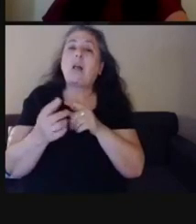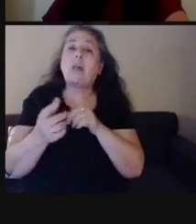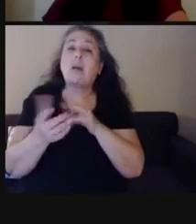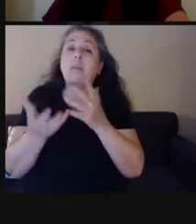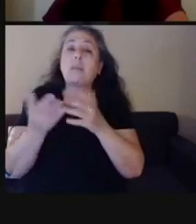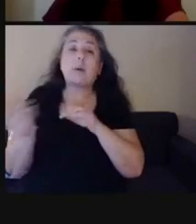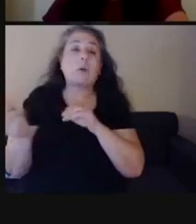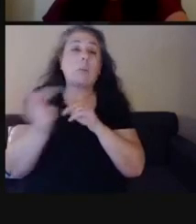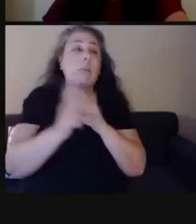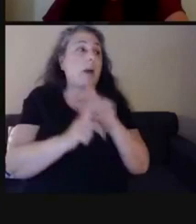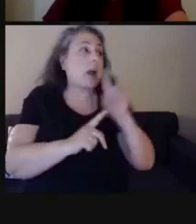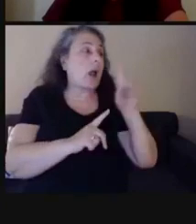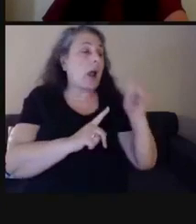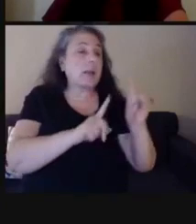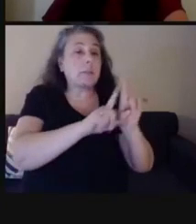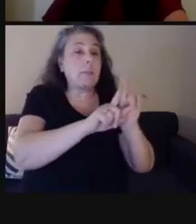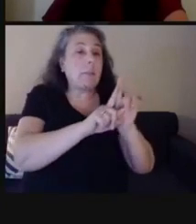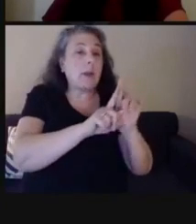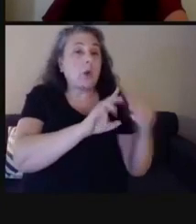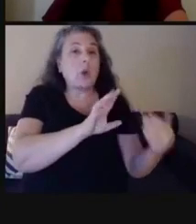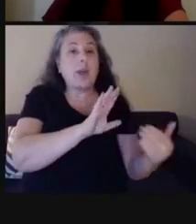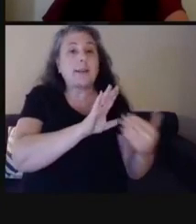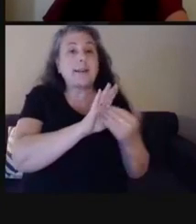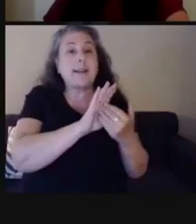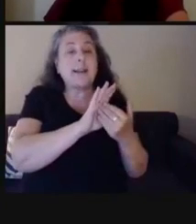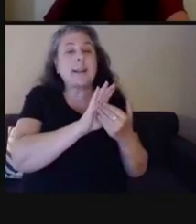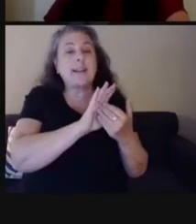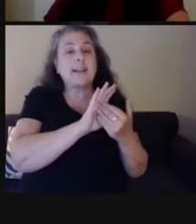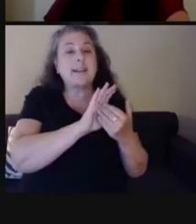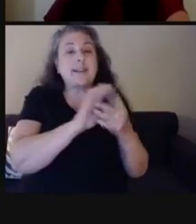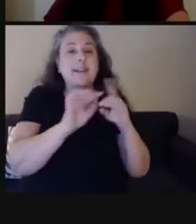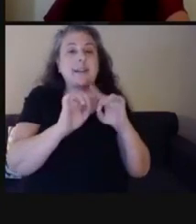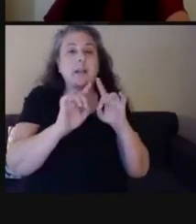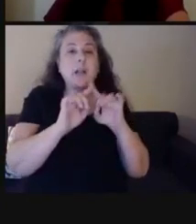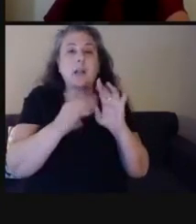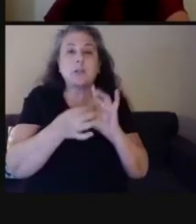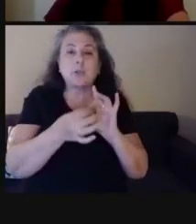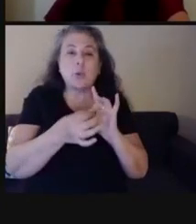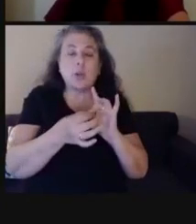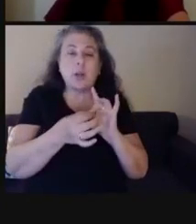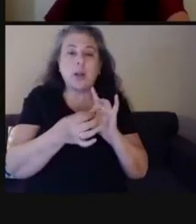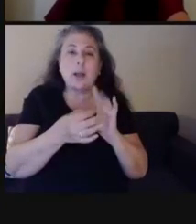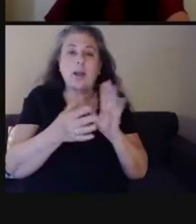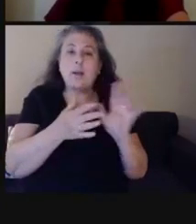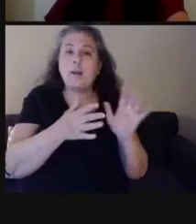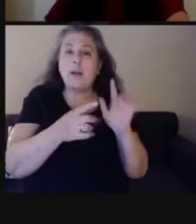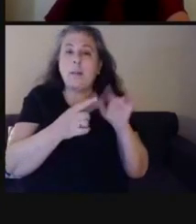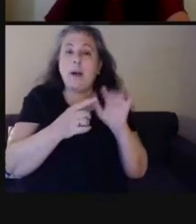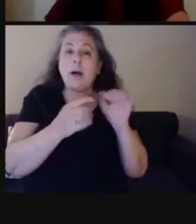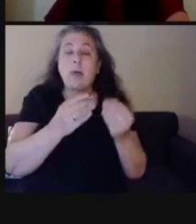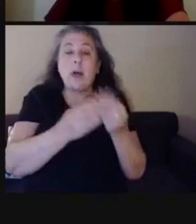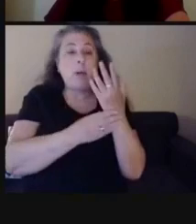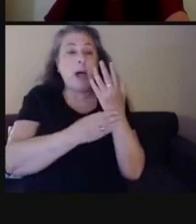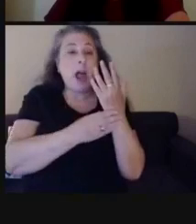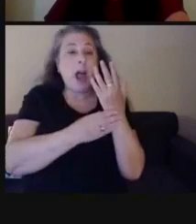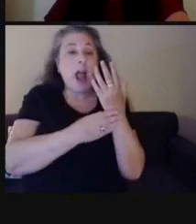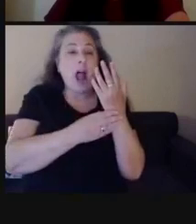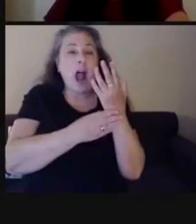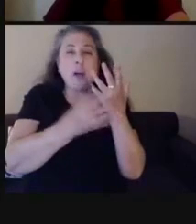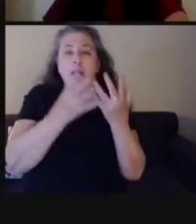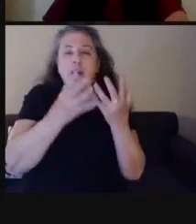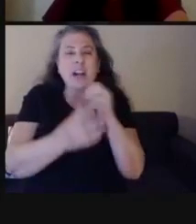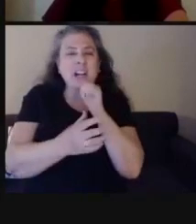another time, a second time, and I'll get another story. Maybe it's about that plant I asked. Maybe it's